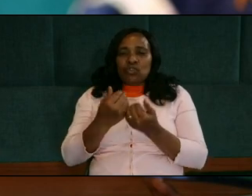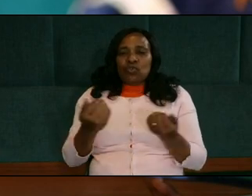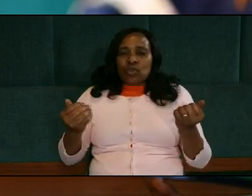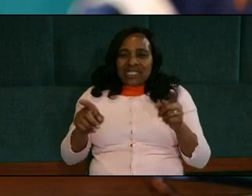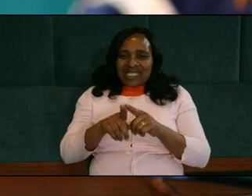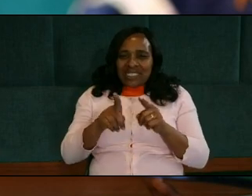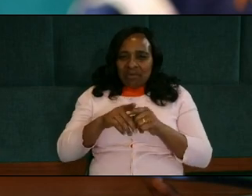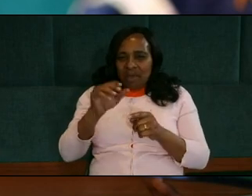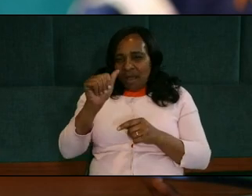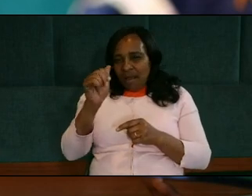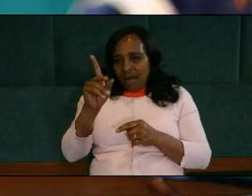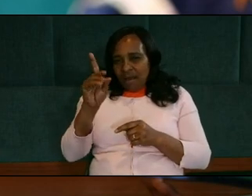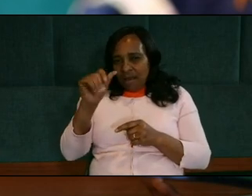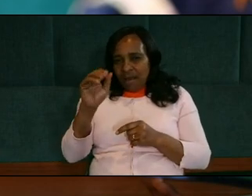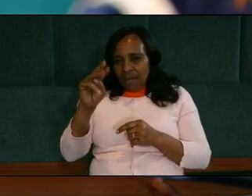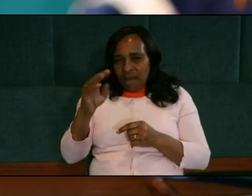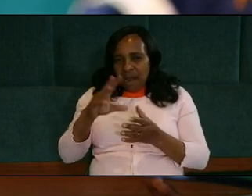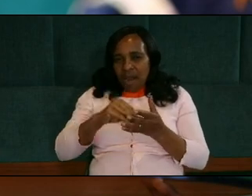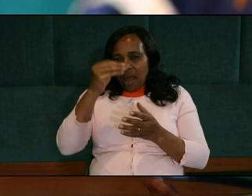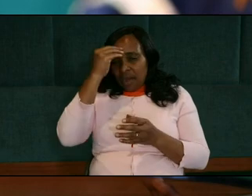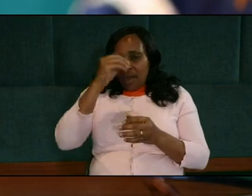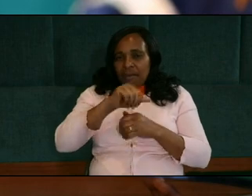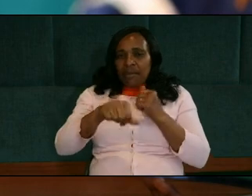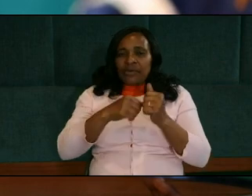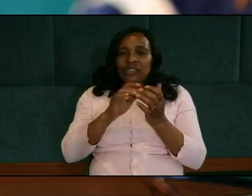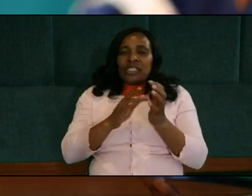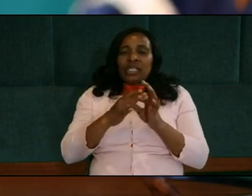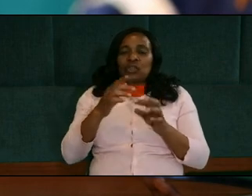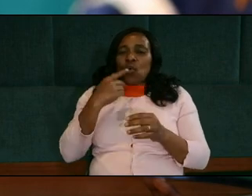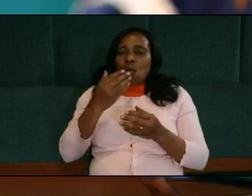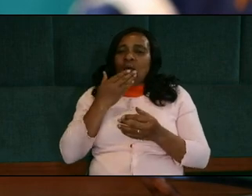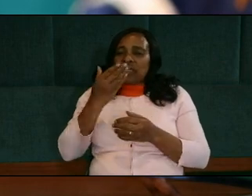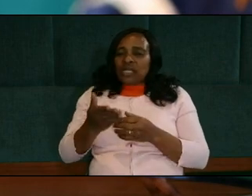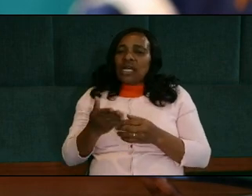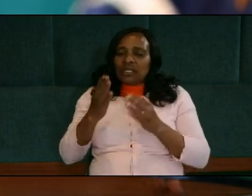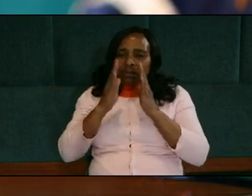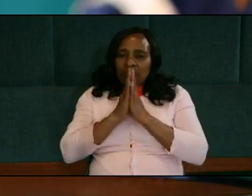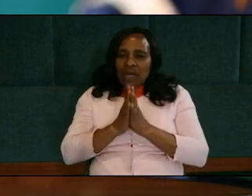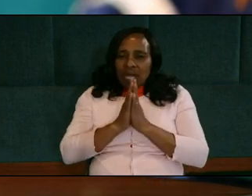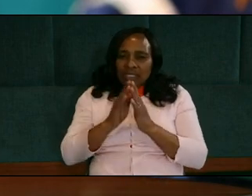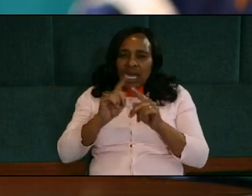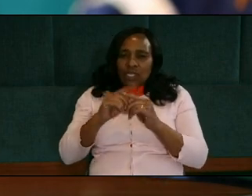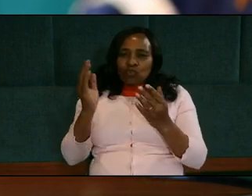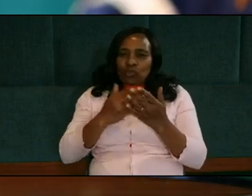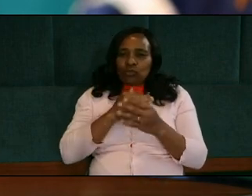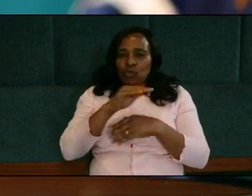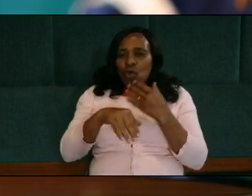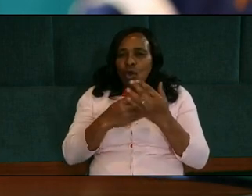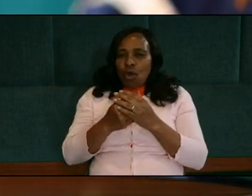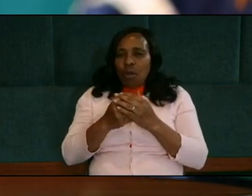like Adama, can learn about Jesus, who answers prayers and takes away bad dreams.